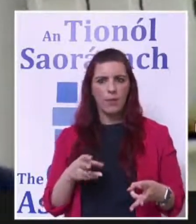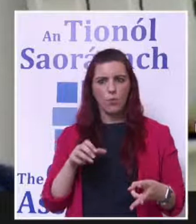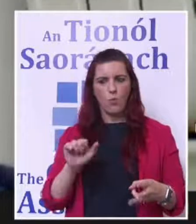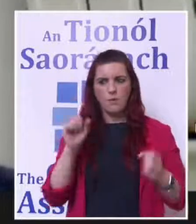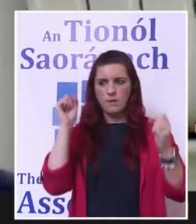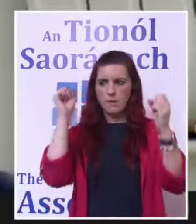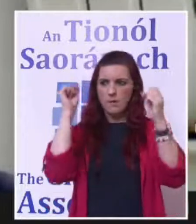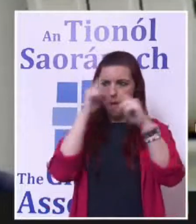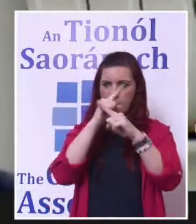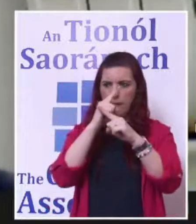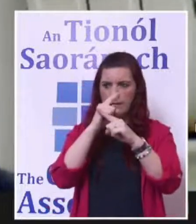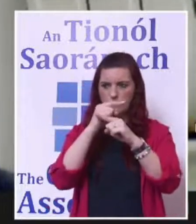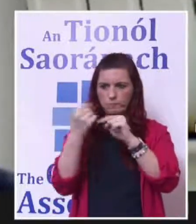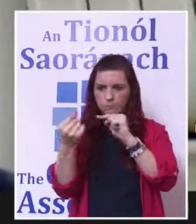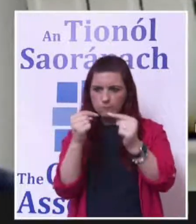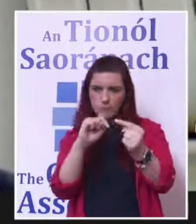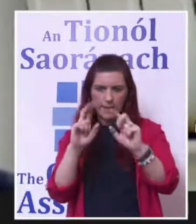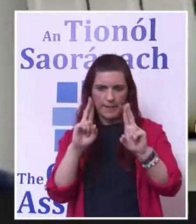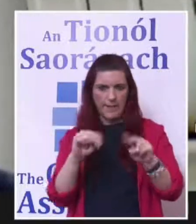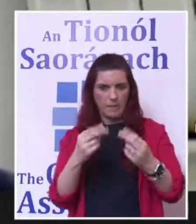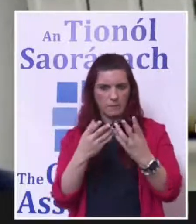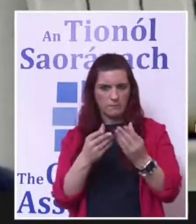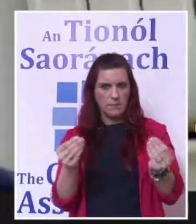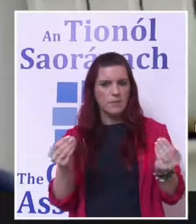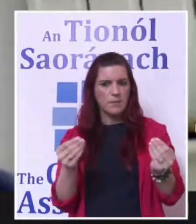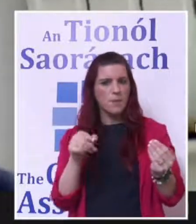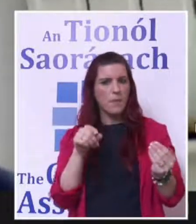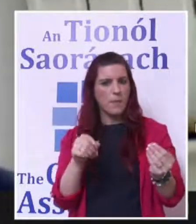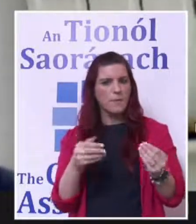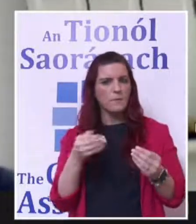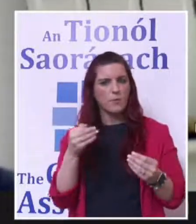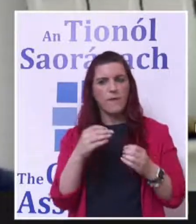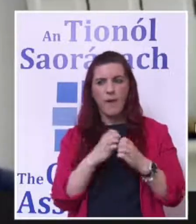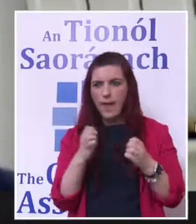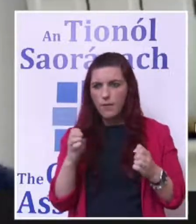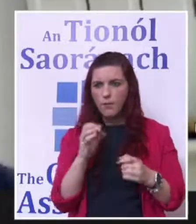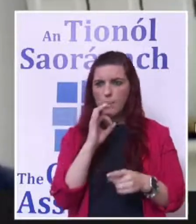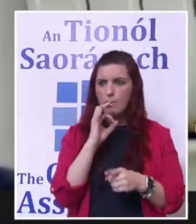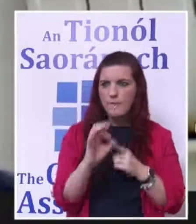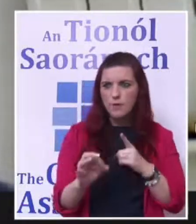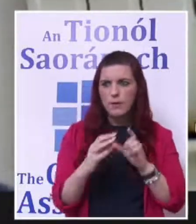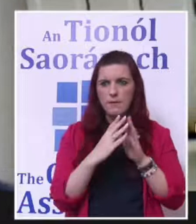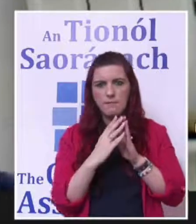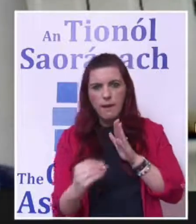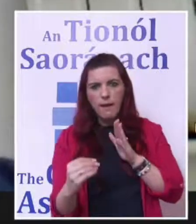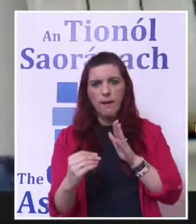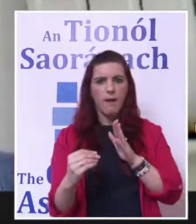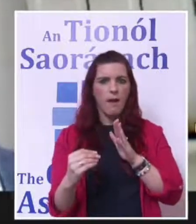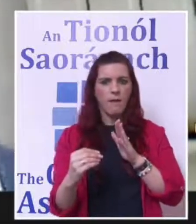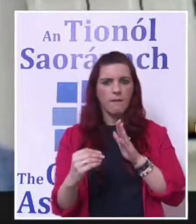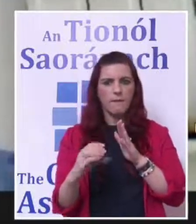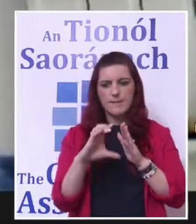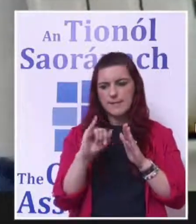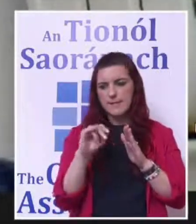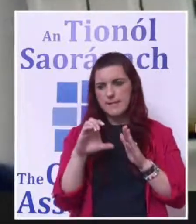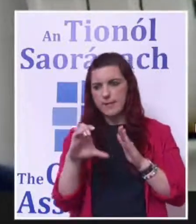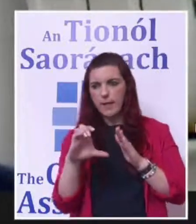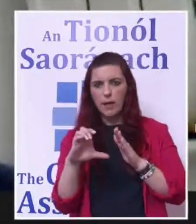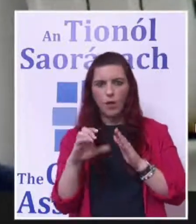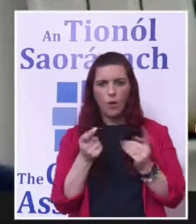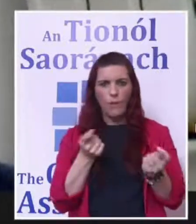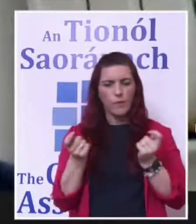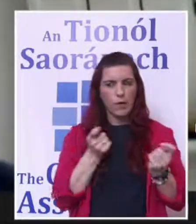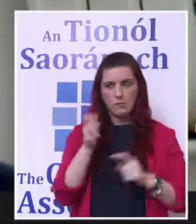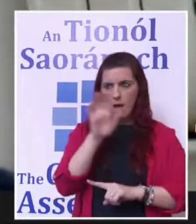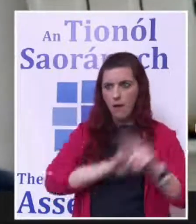through. That is a key feature of every successful model of city governance across the globe. If they don't exist, where